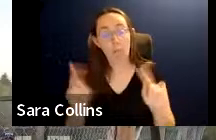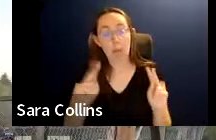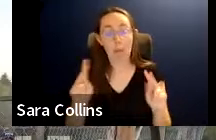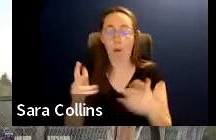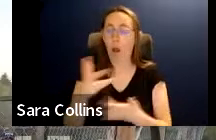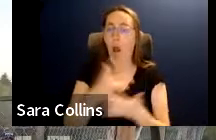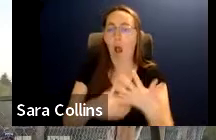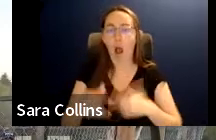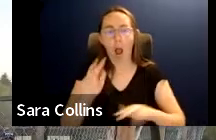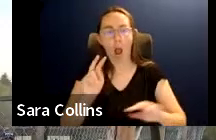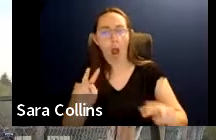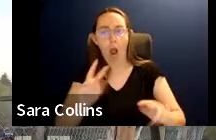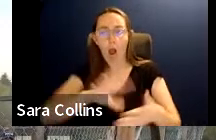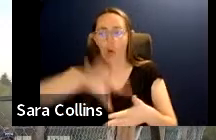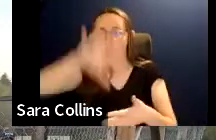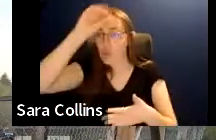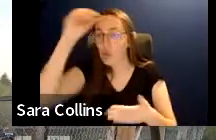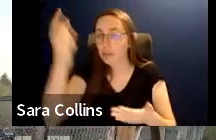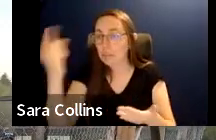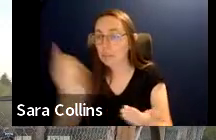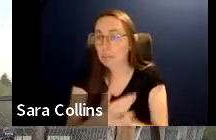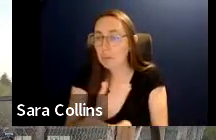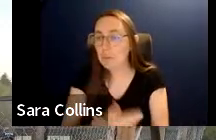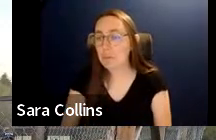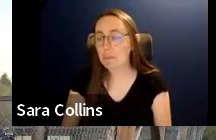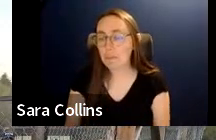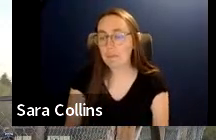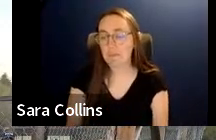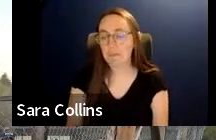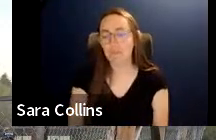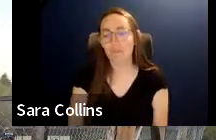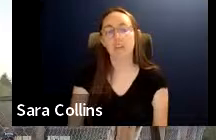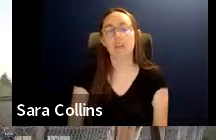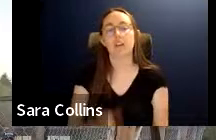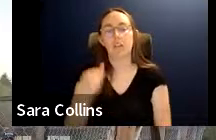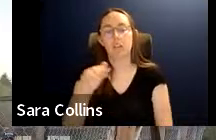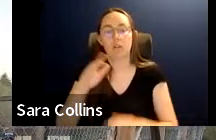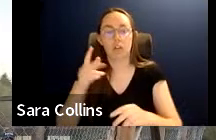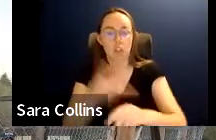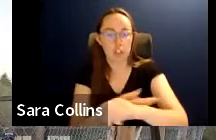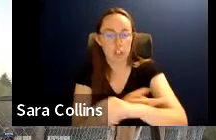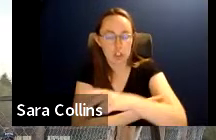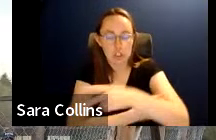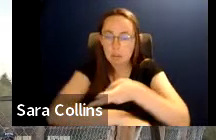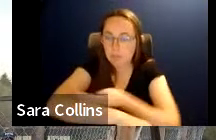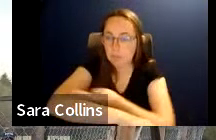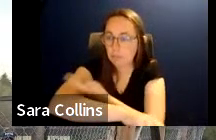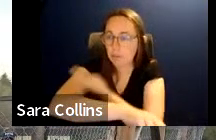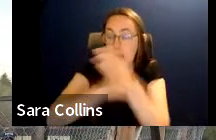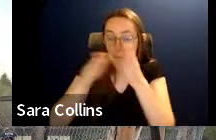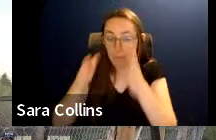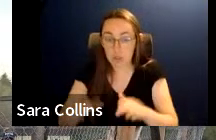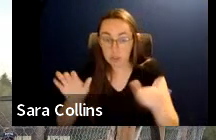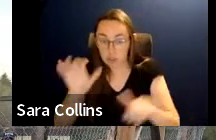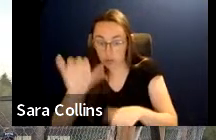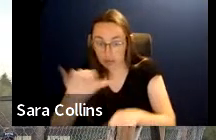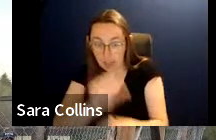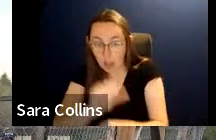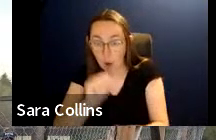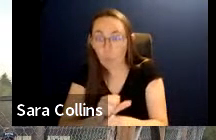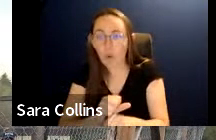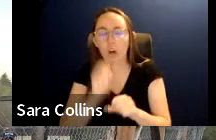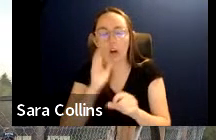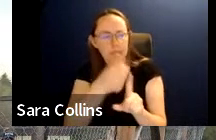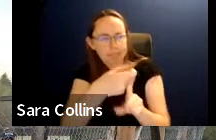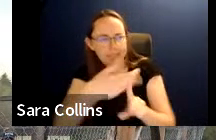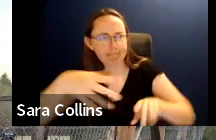out and learn something about this process. The sheep shearer was willing to talk a little bit about what he does, how he does it,